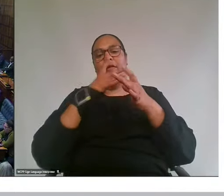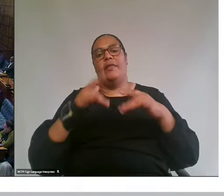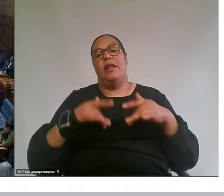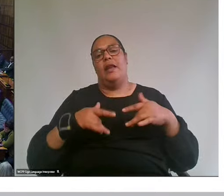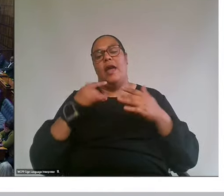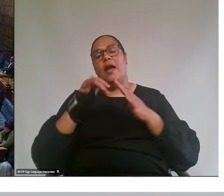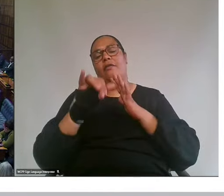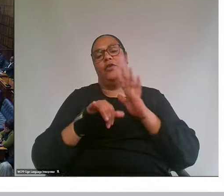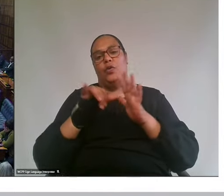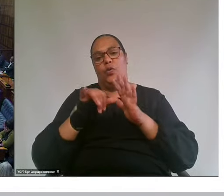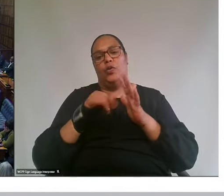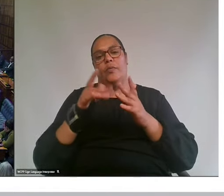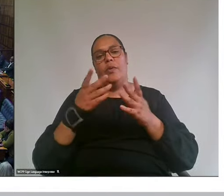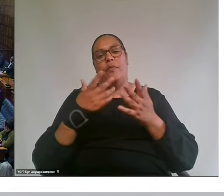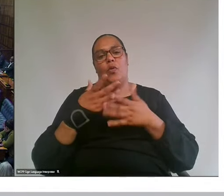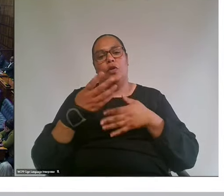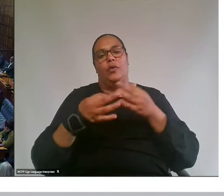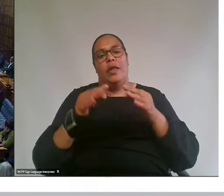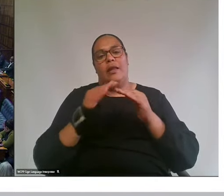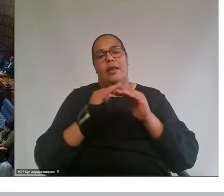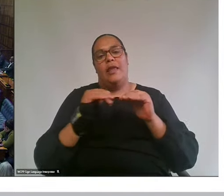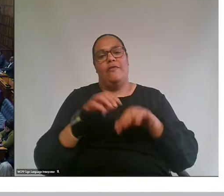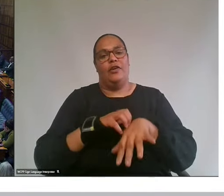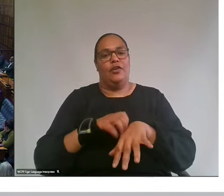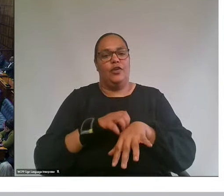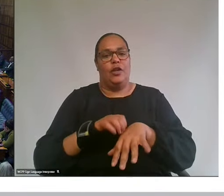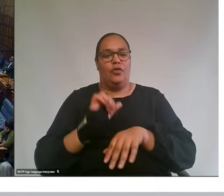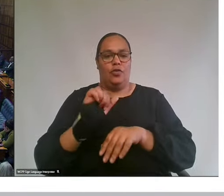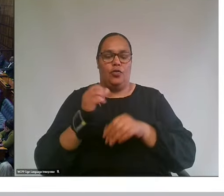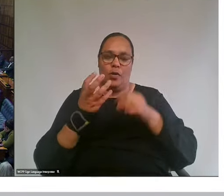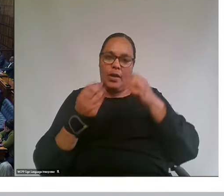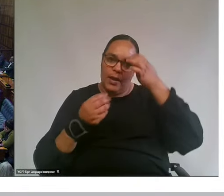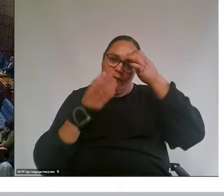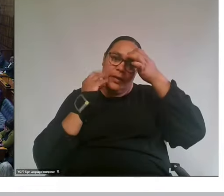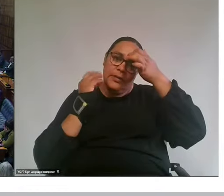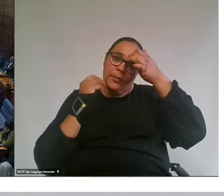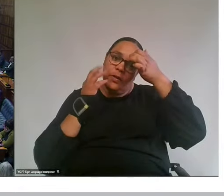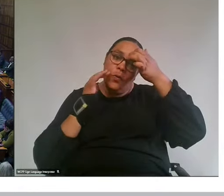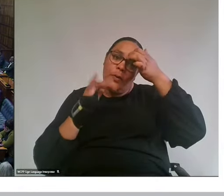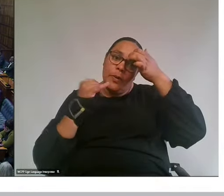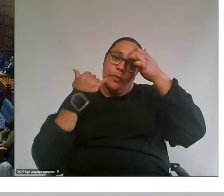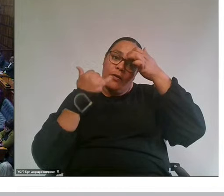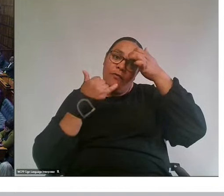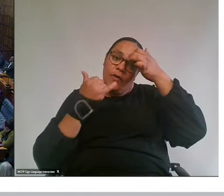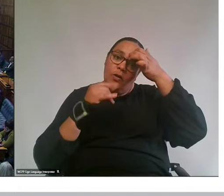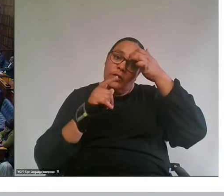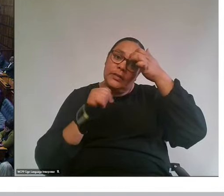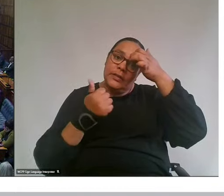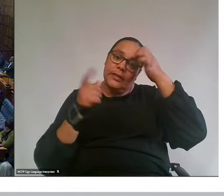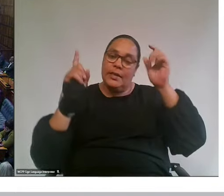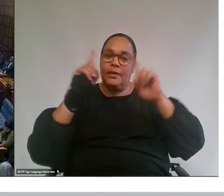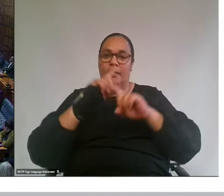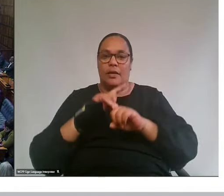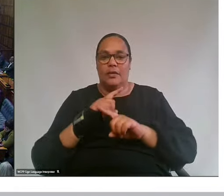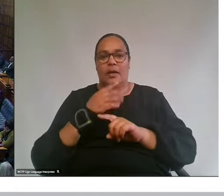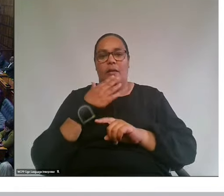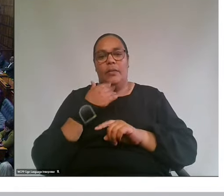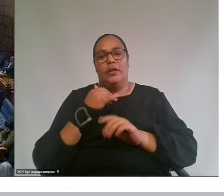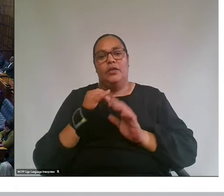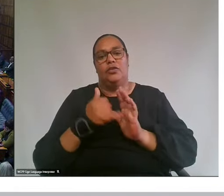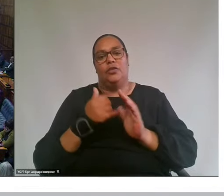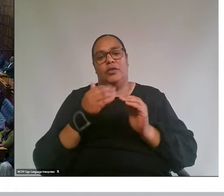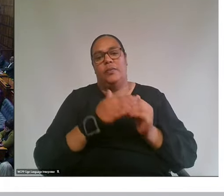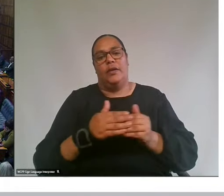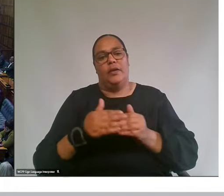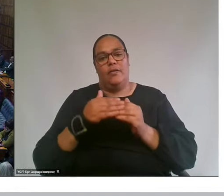even though you want to describe the level of irritation that you experience when people phone you at 6:00 at night please just uh be